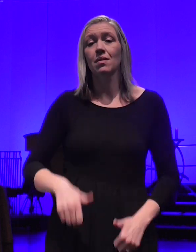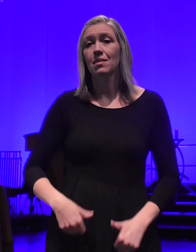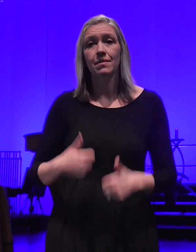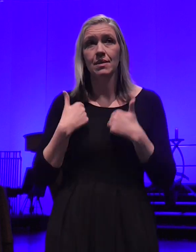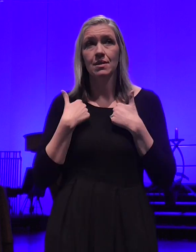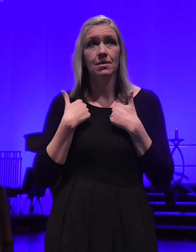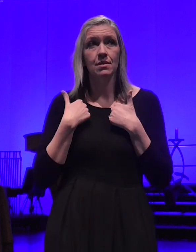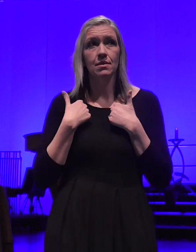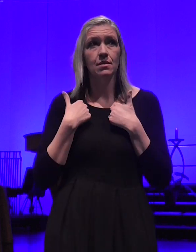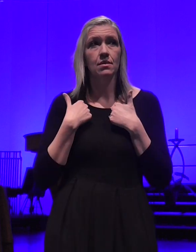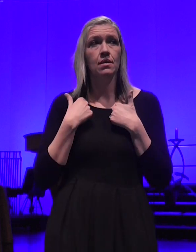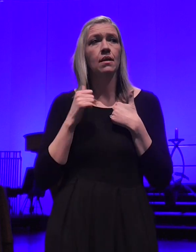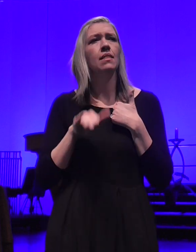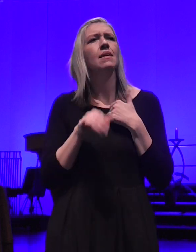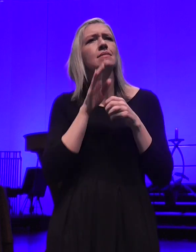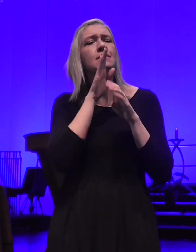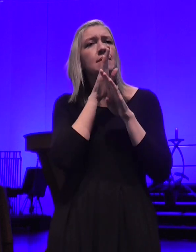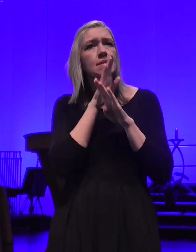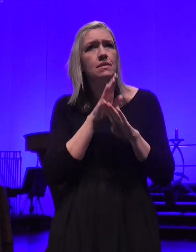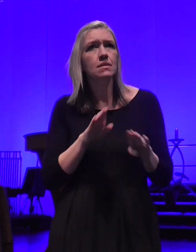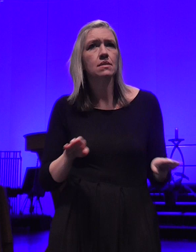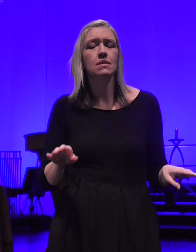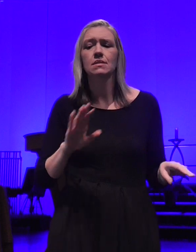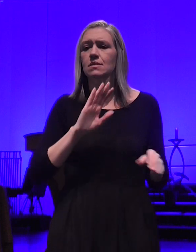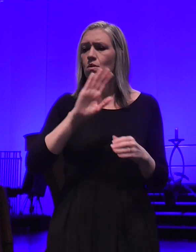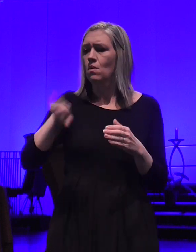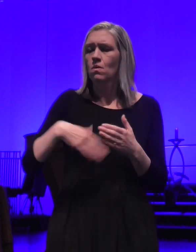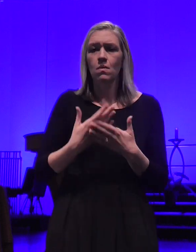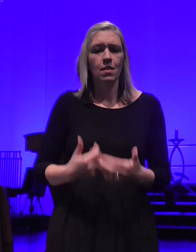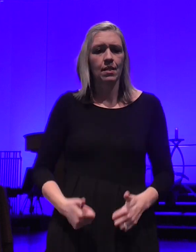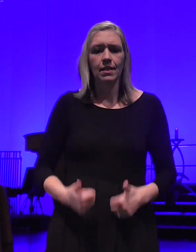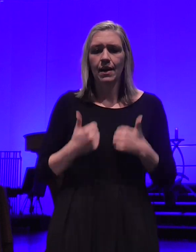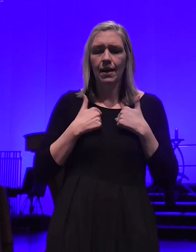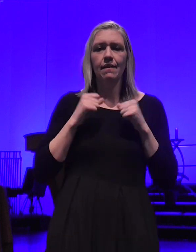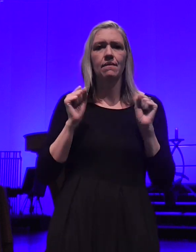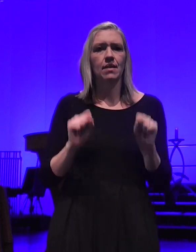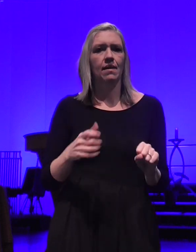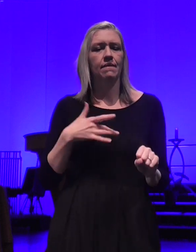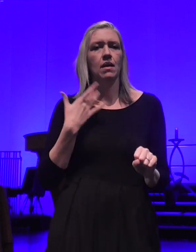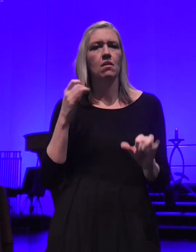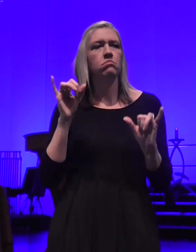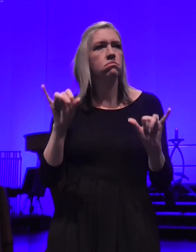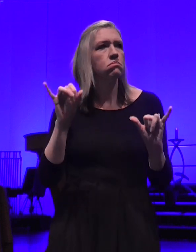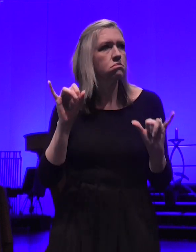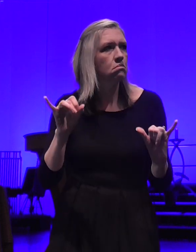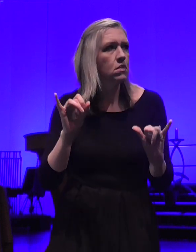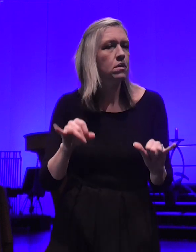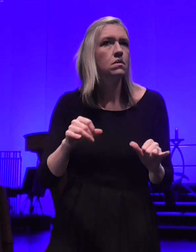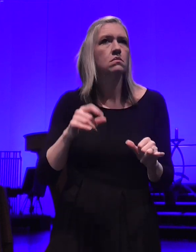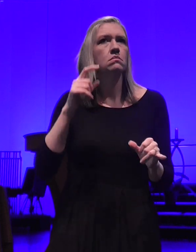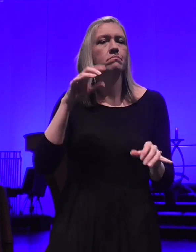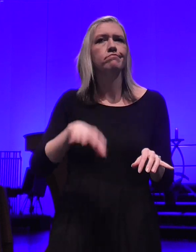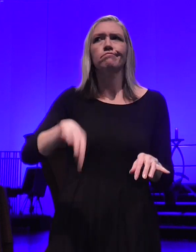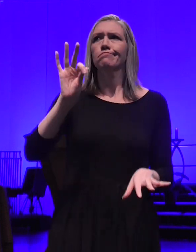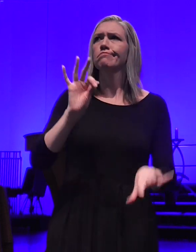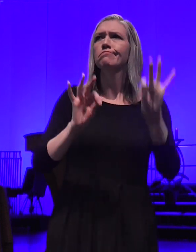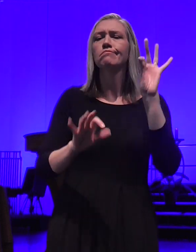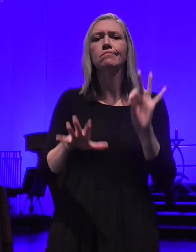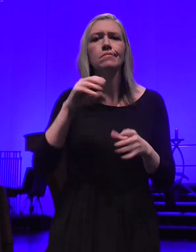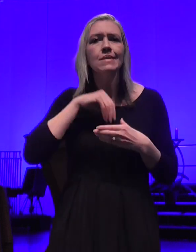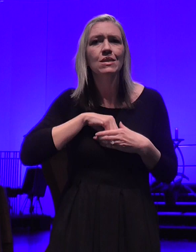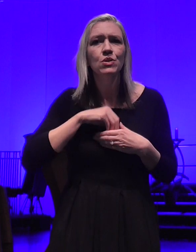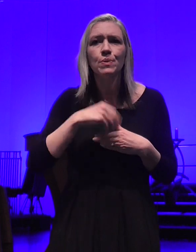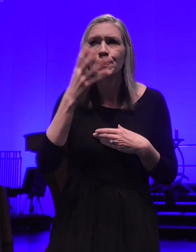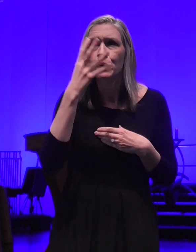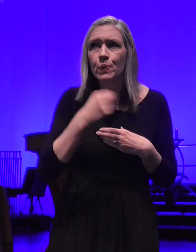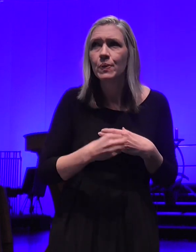this stillness that our entire life can be informed by inner beauty and can be